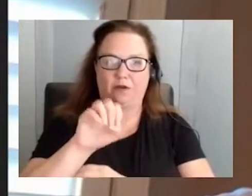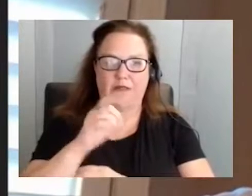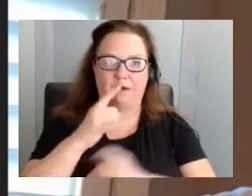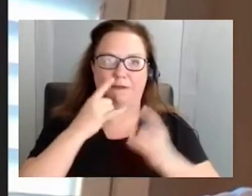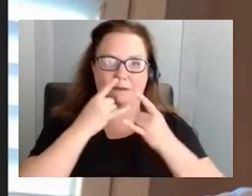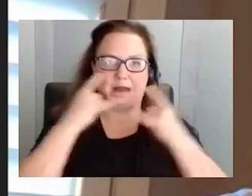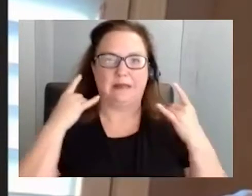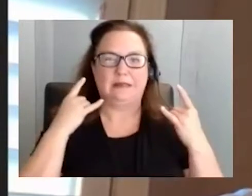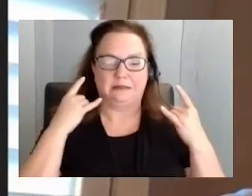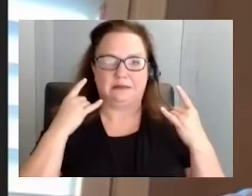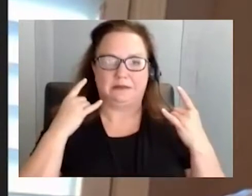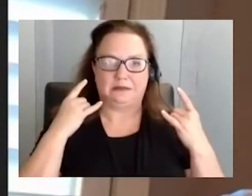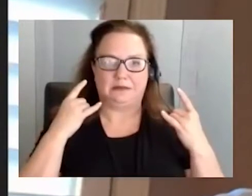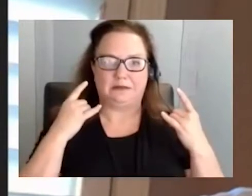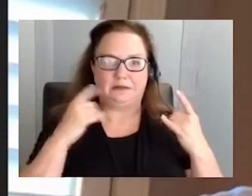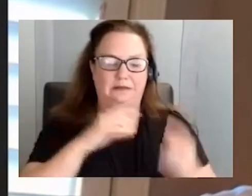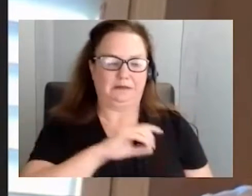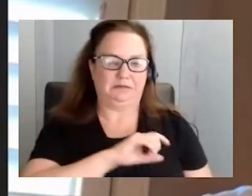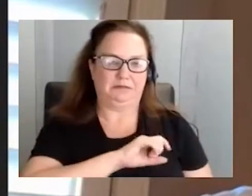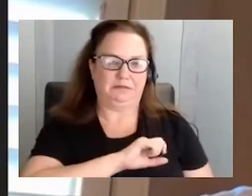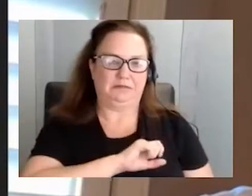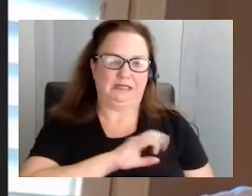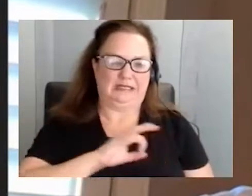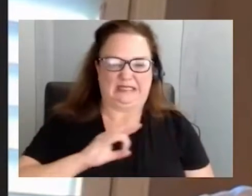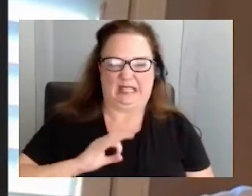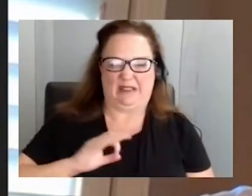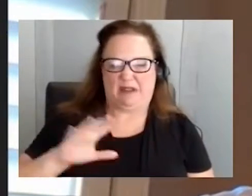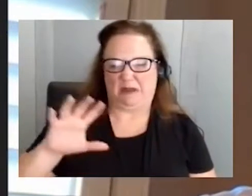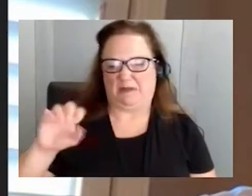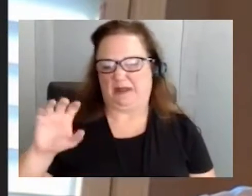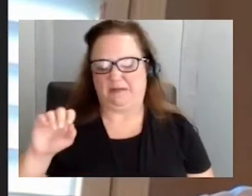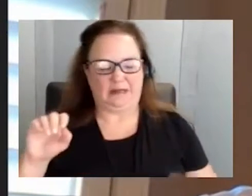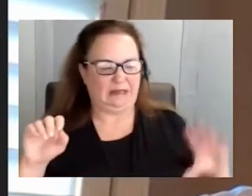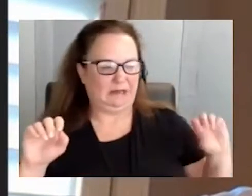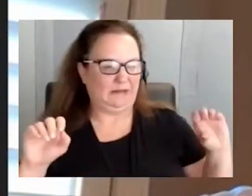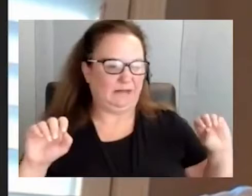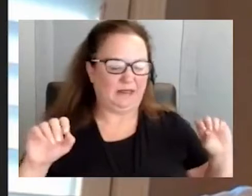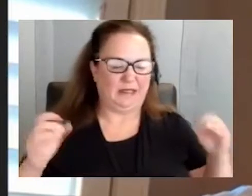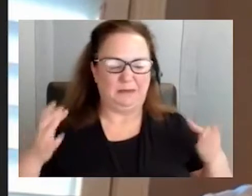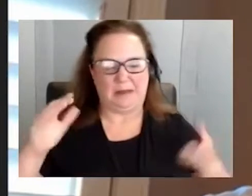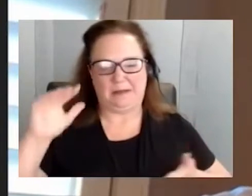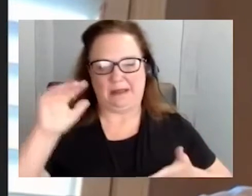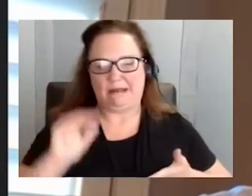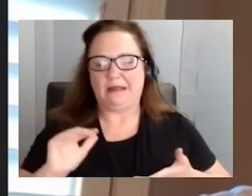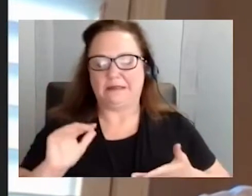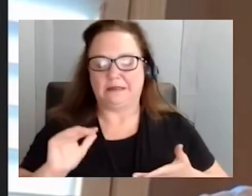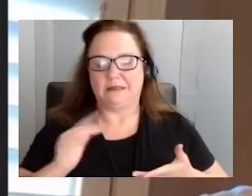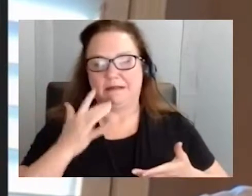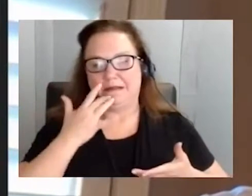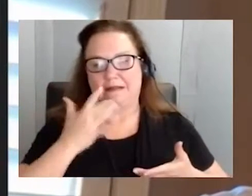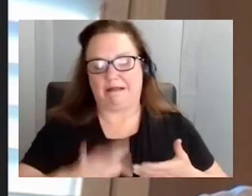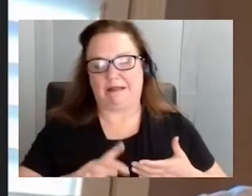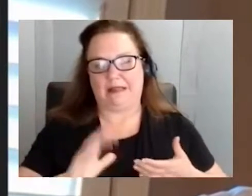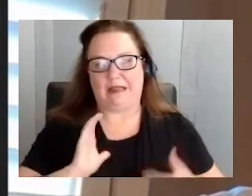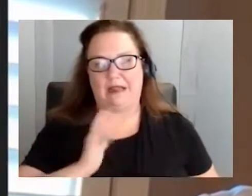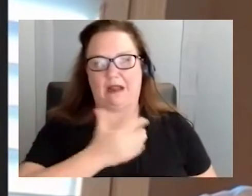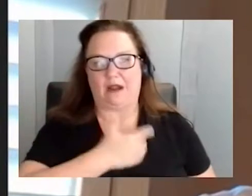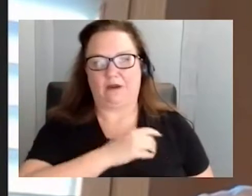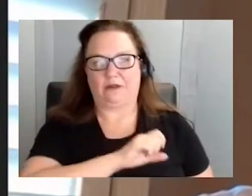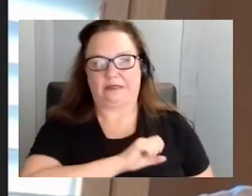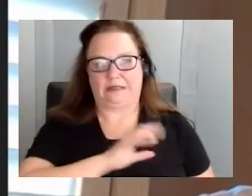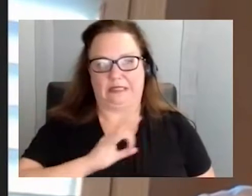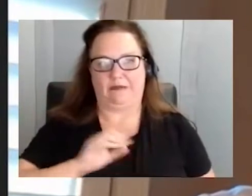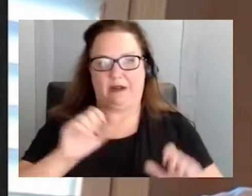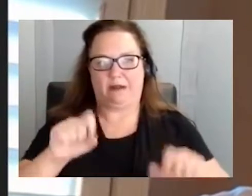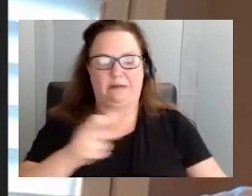on. And then staff's about probably close to 50-50, maybe a little bit less. Luckily, a lot of our staff were able to get